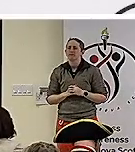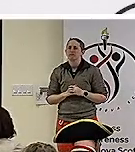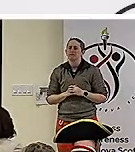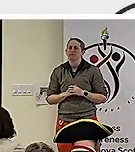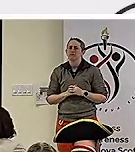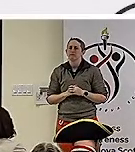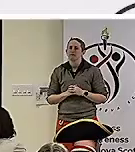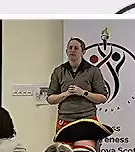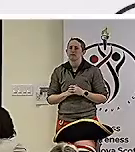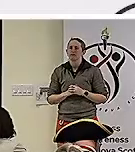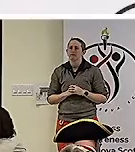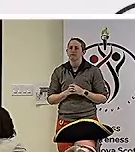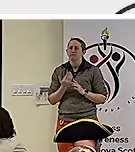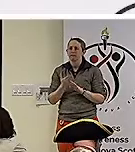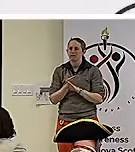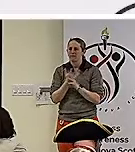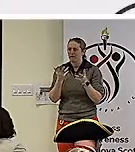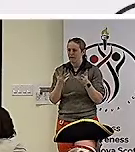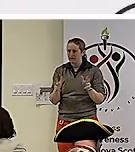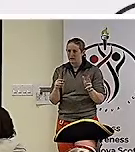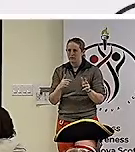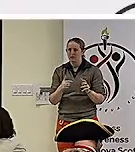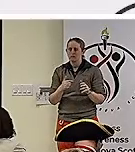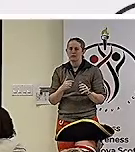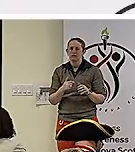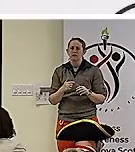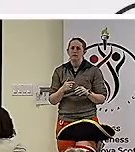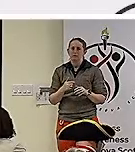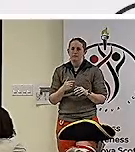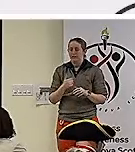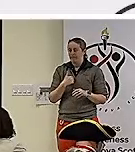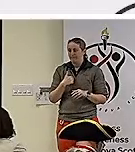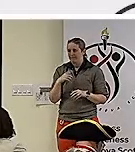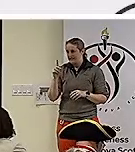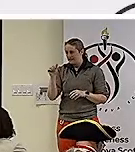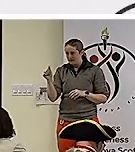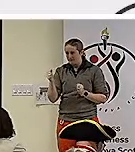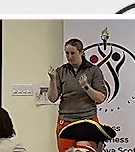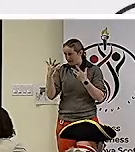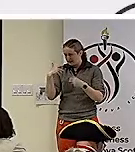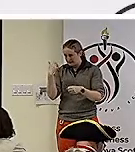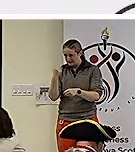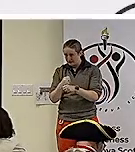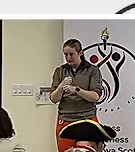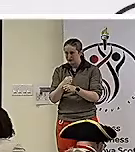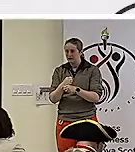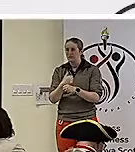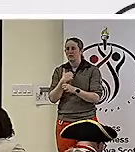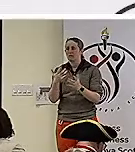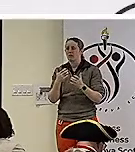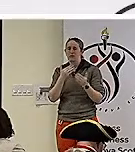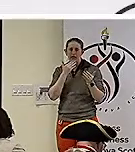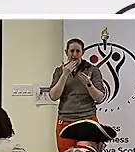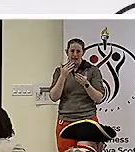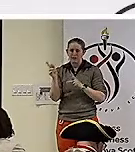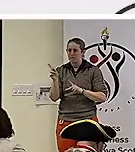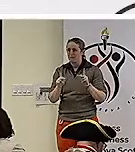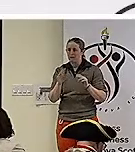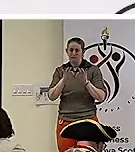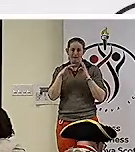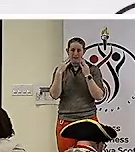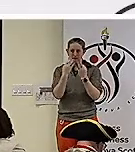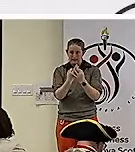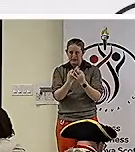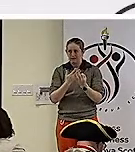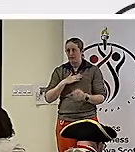to, through these years having a disability, I just want to thank the support I get from family and especially my